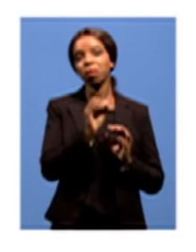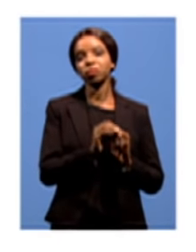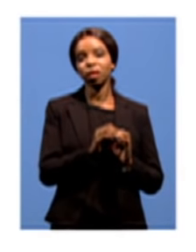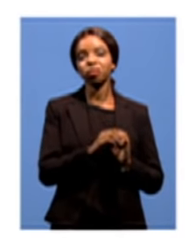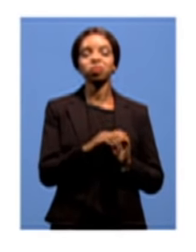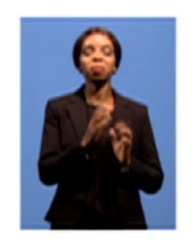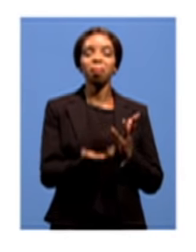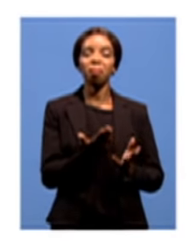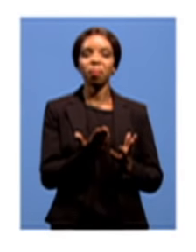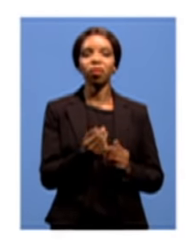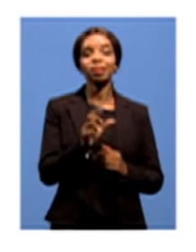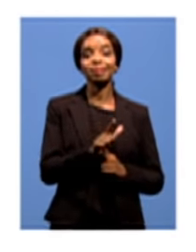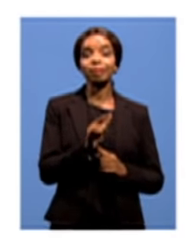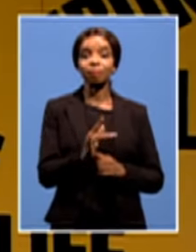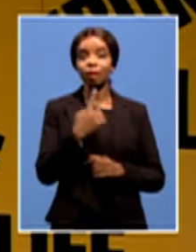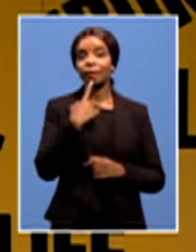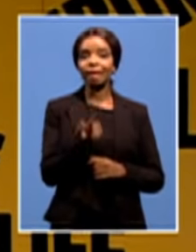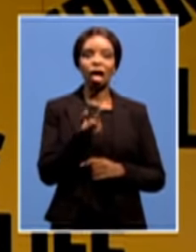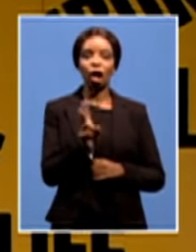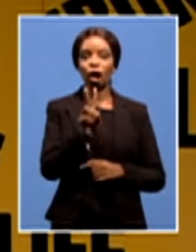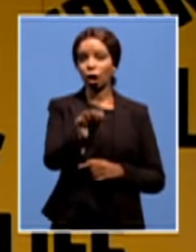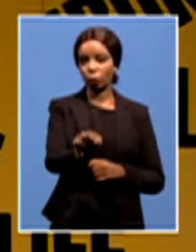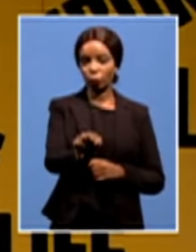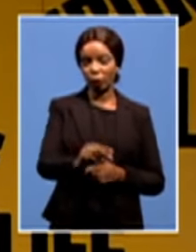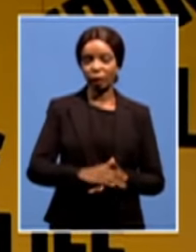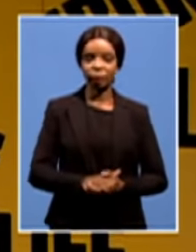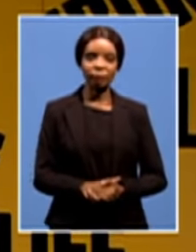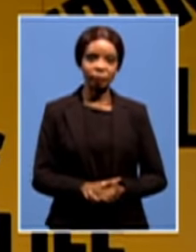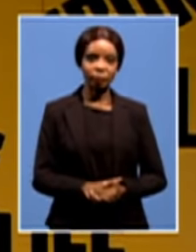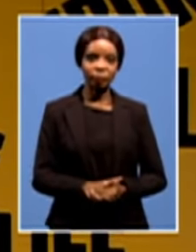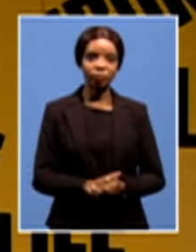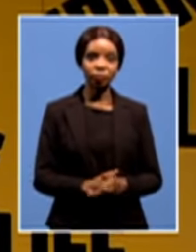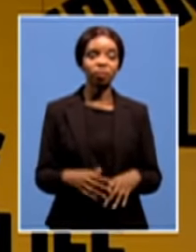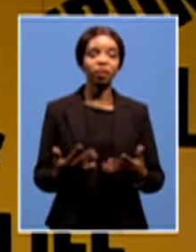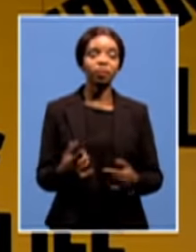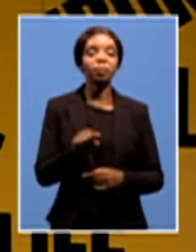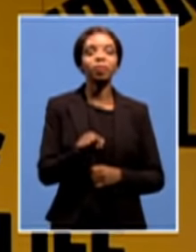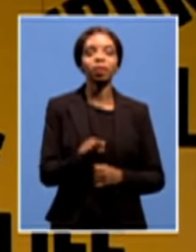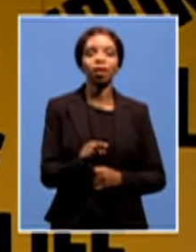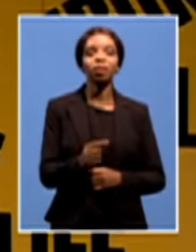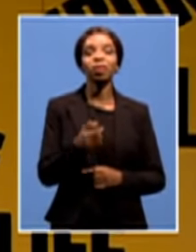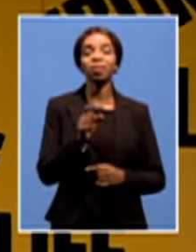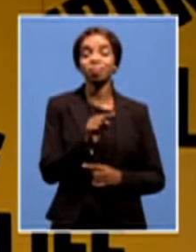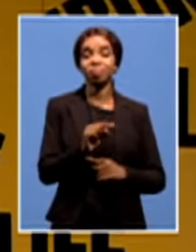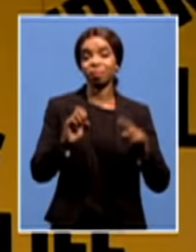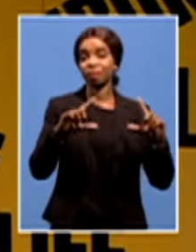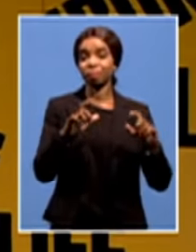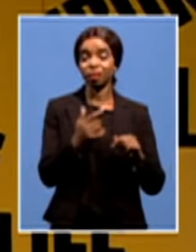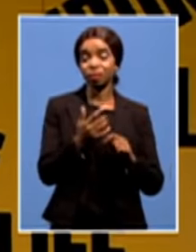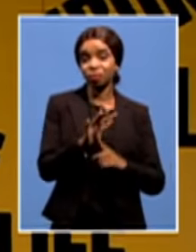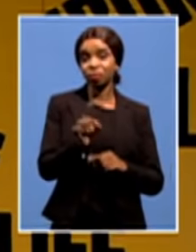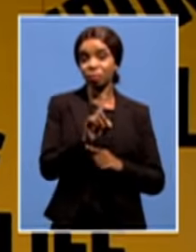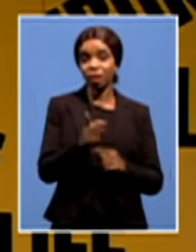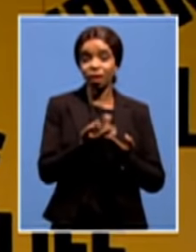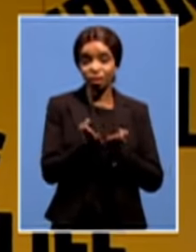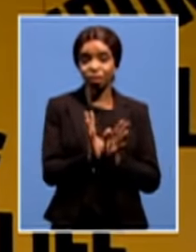resounding 75% of you have said absolutely not. It's not a pretty picture, I'm afraid, but these are the